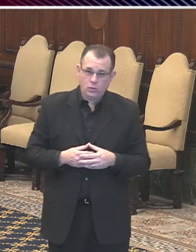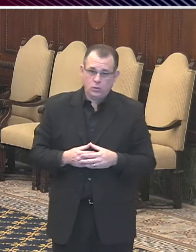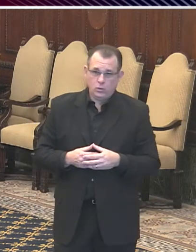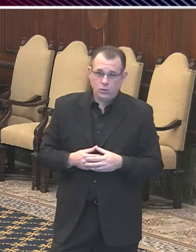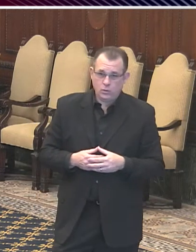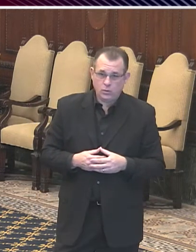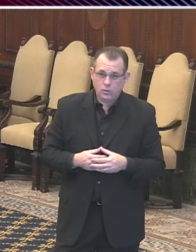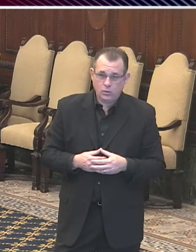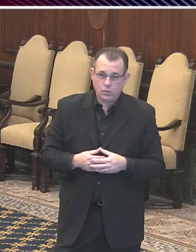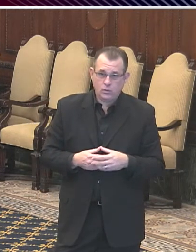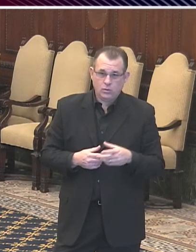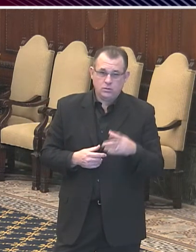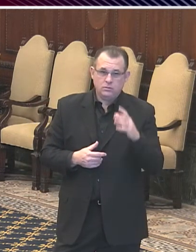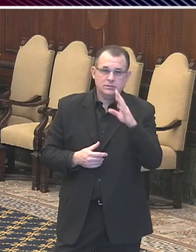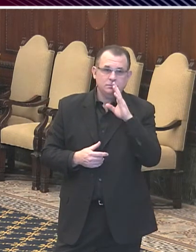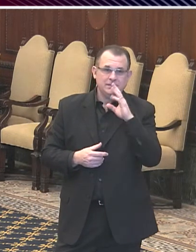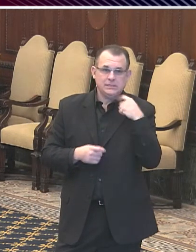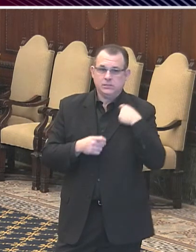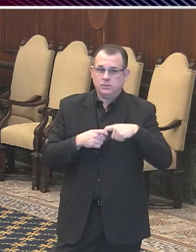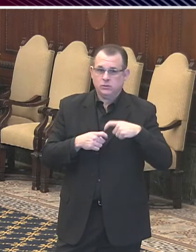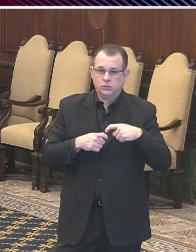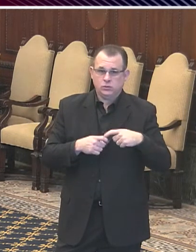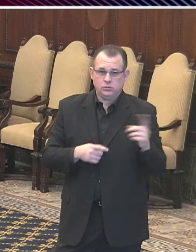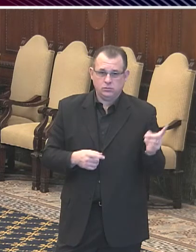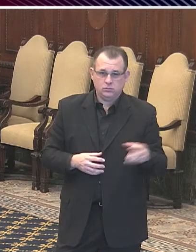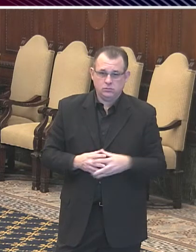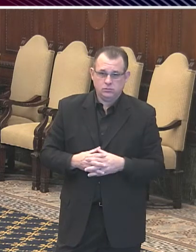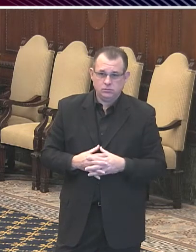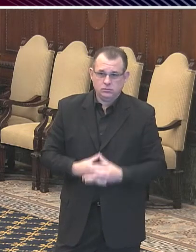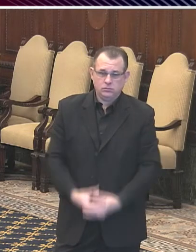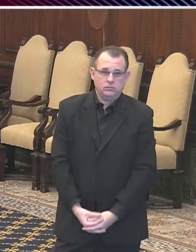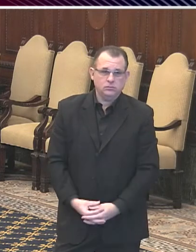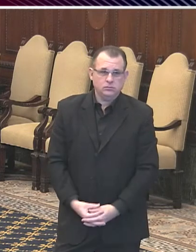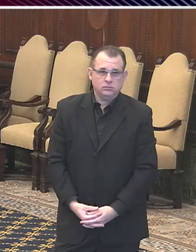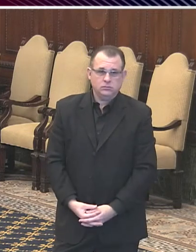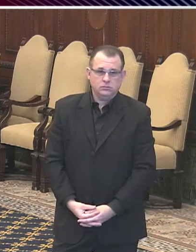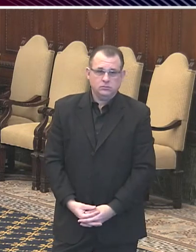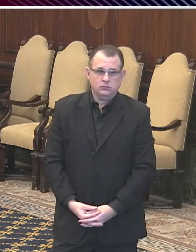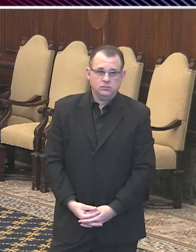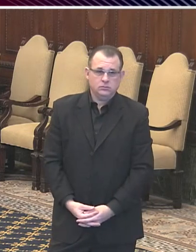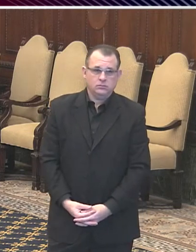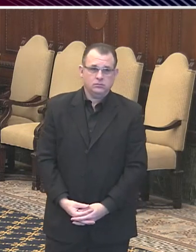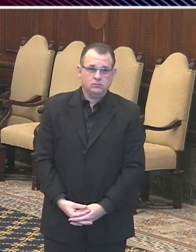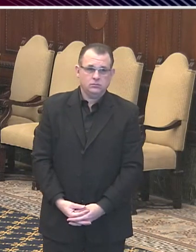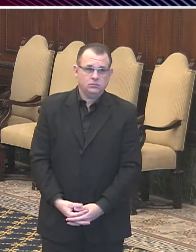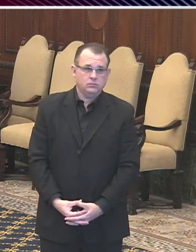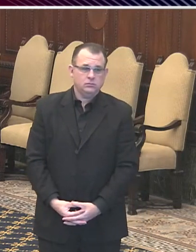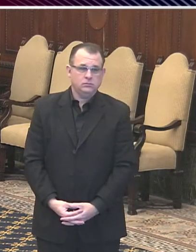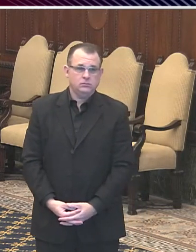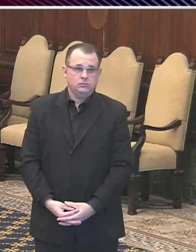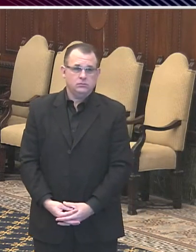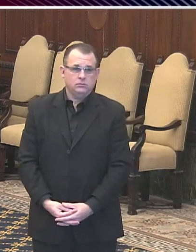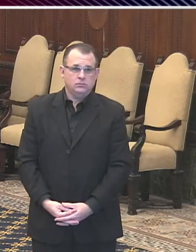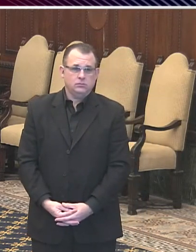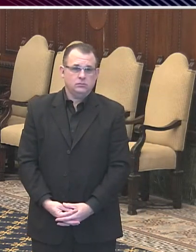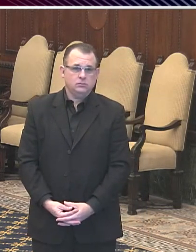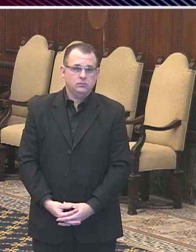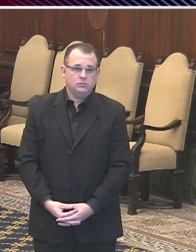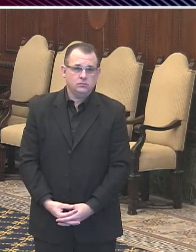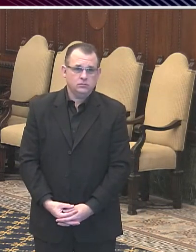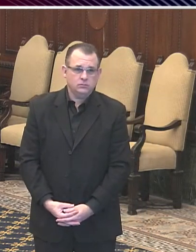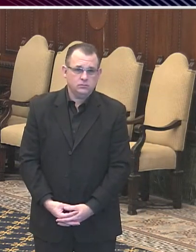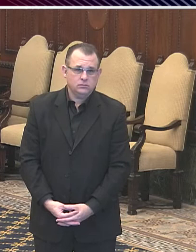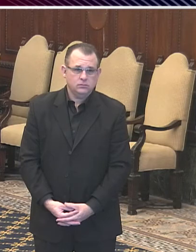Mi pregunta, Armando, es, han habido reportes que se les han realizado pruebas a cientos de oficiales de la policía